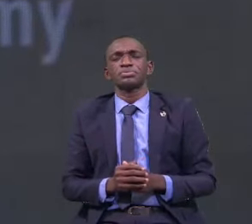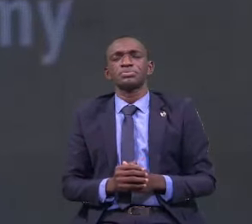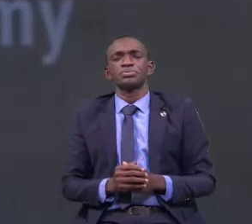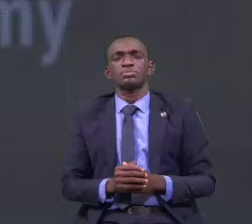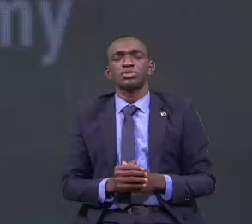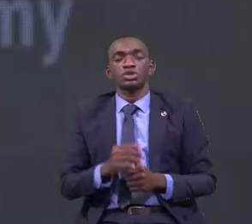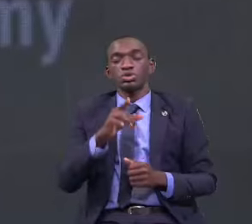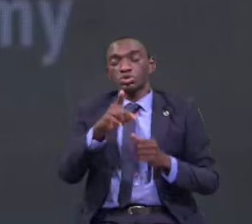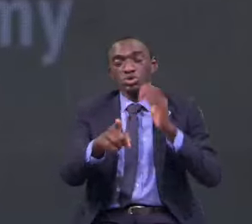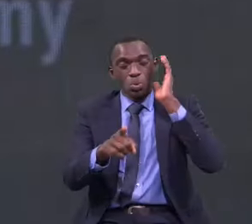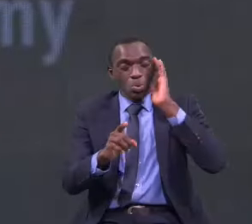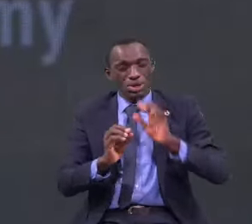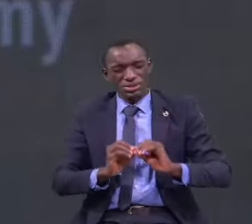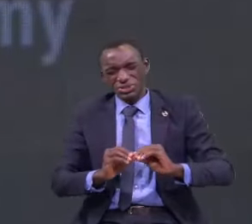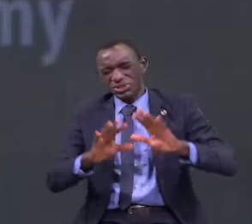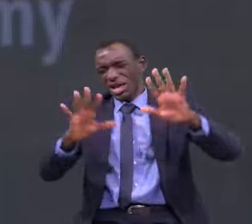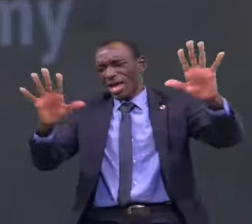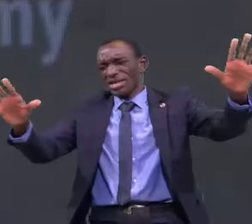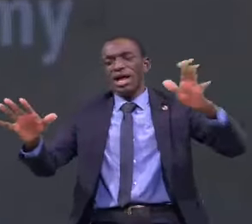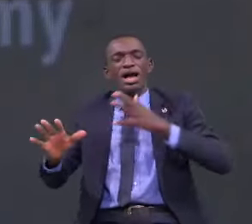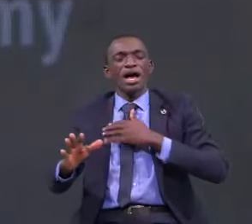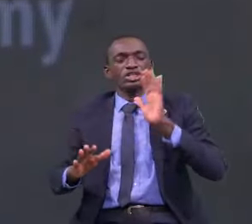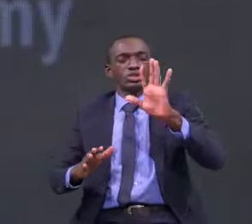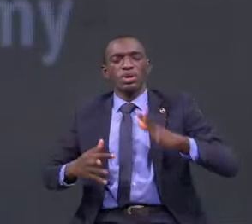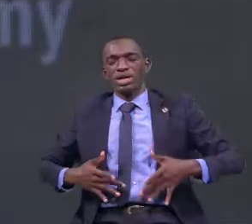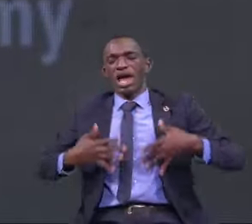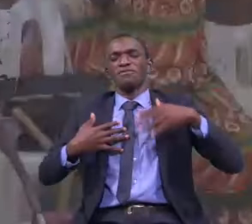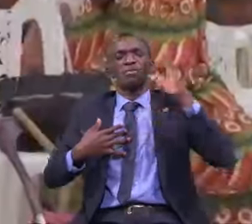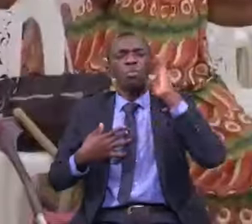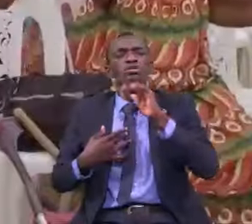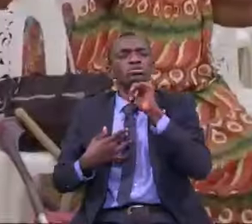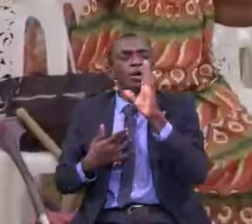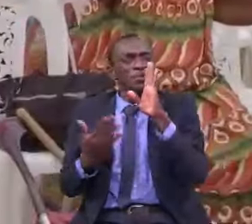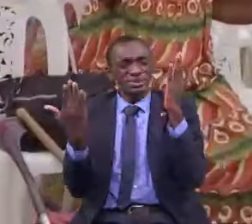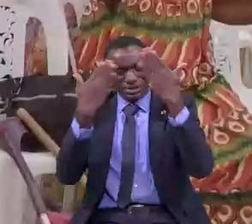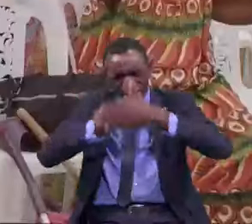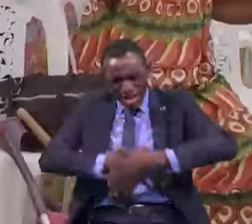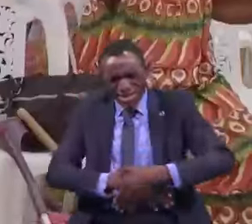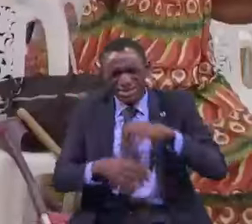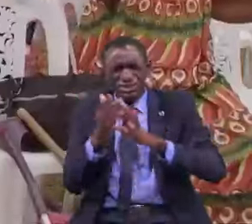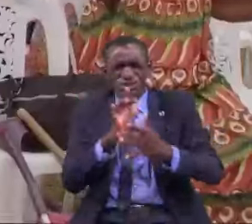You will glow and your life will not be dark or dim.